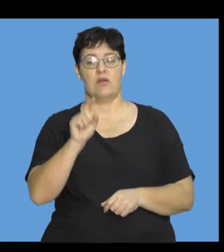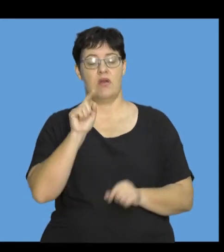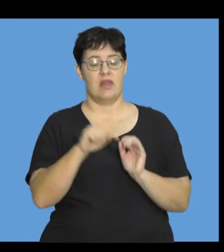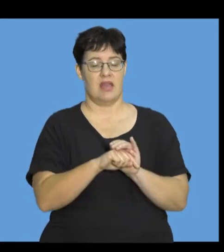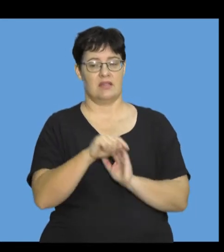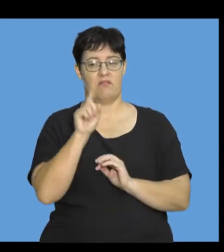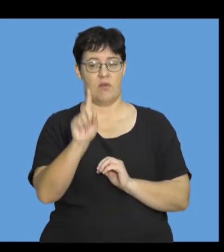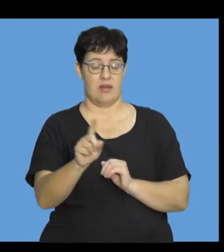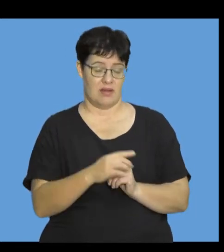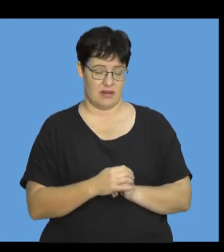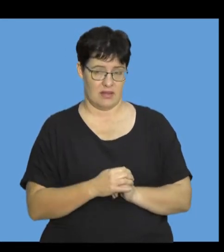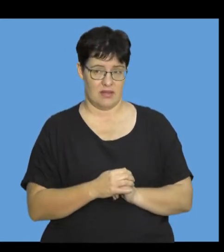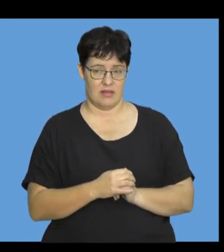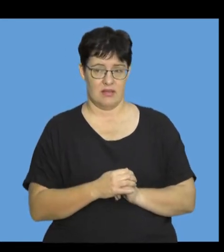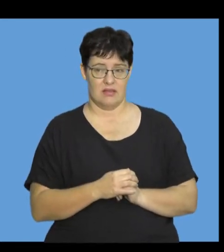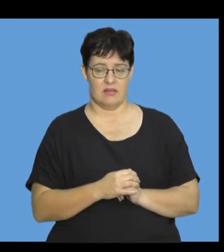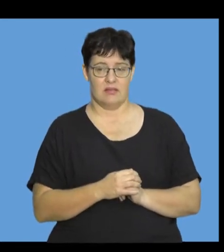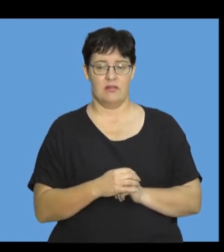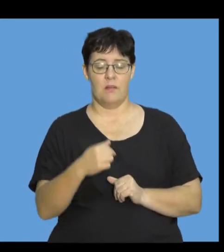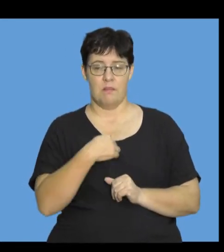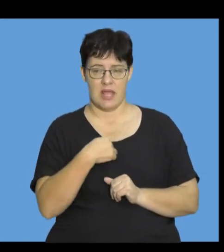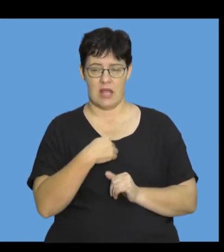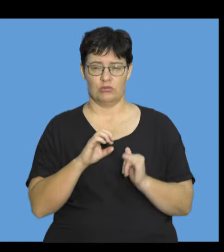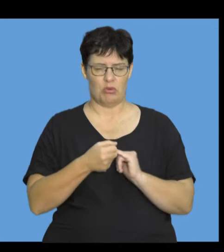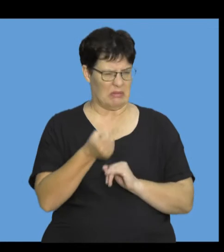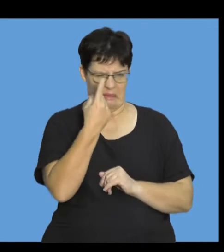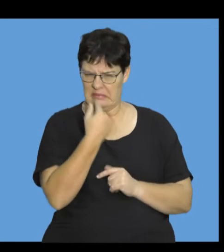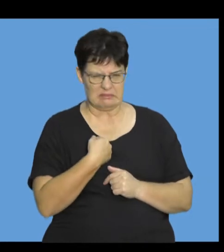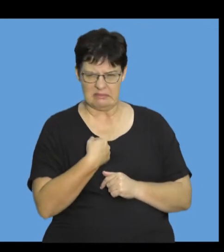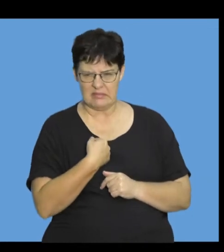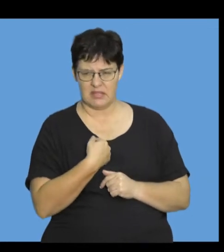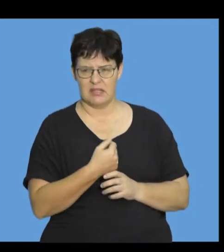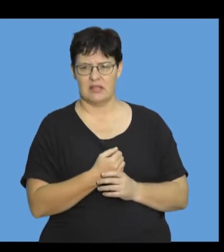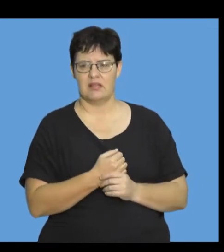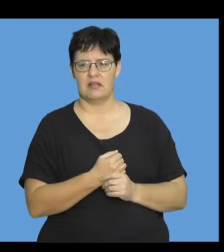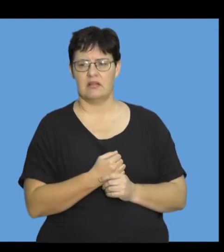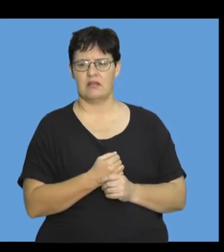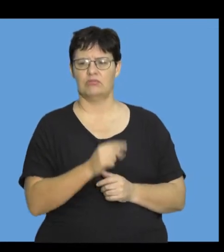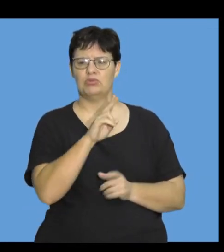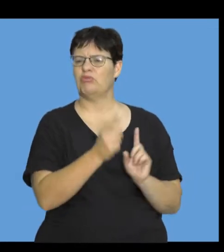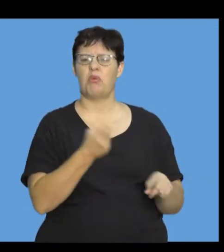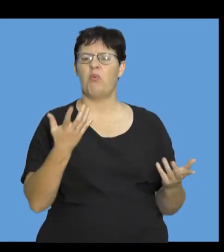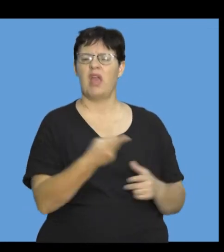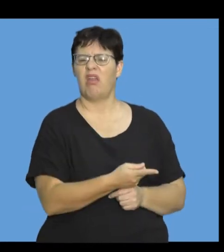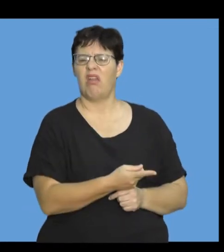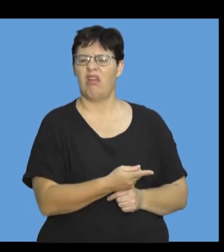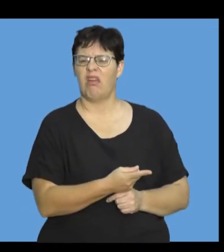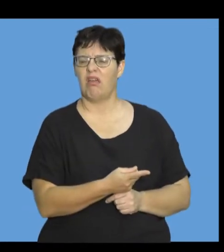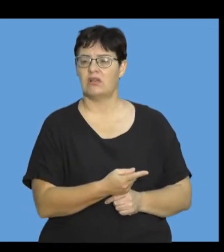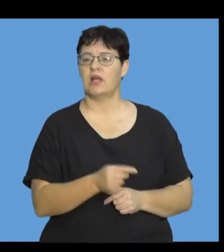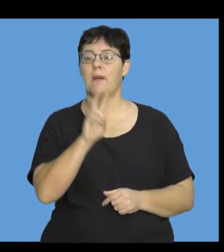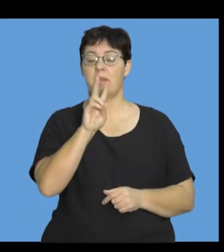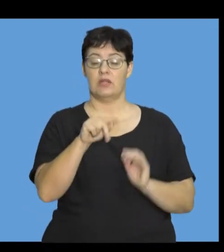negative 1, right? Just for people like myself who are still trying to understand maths, where does the 2 come from? It's going to be